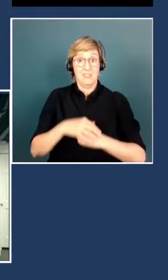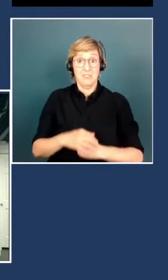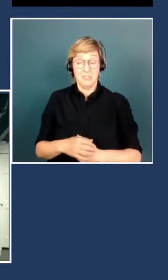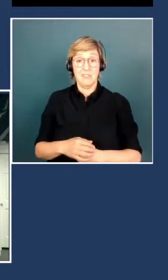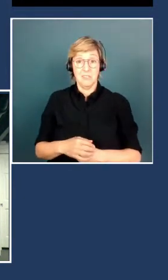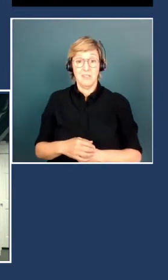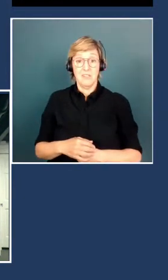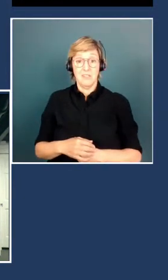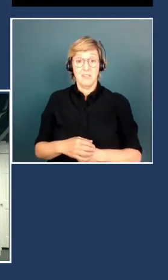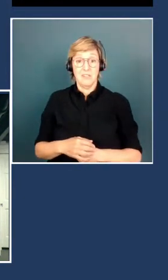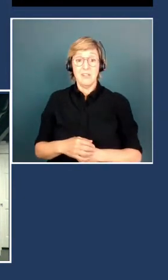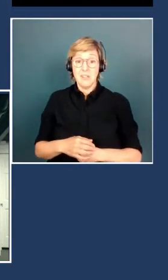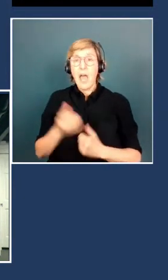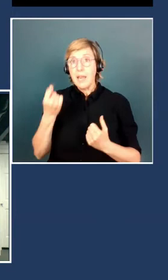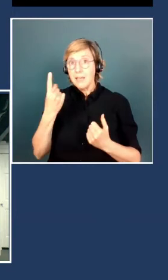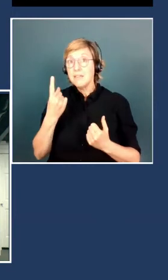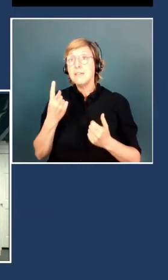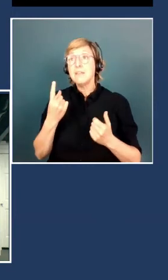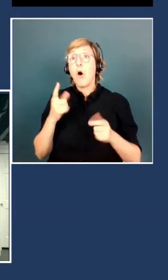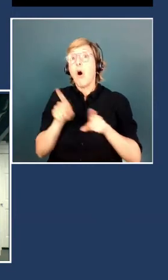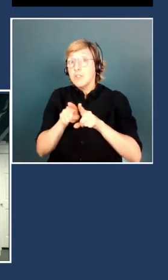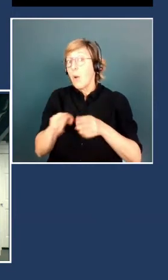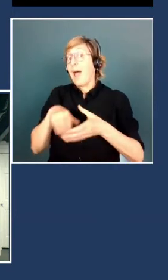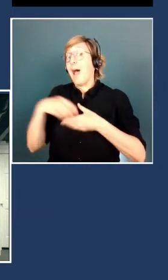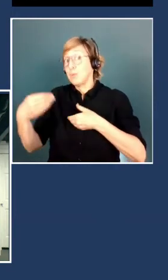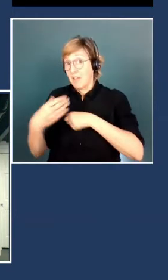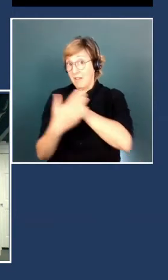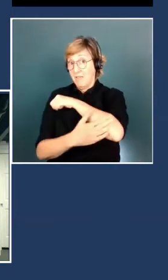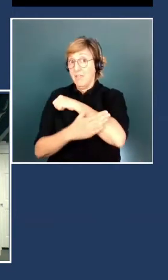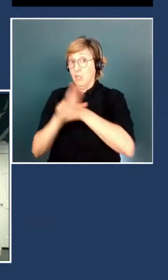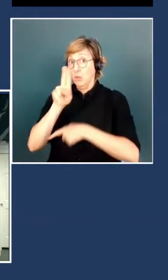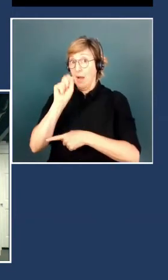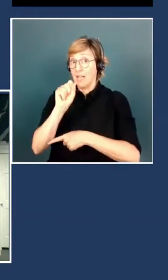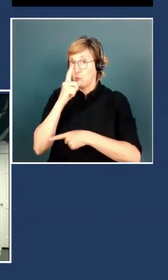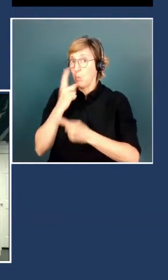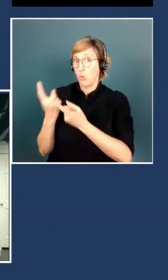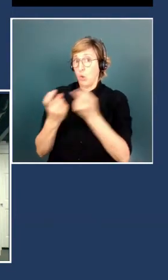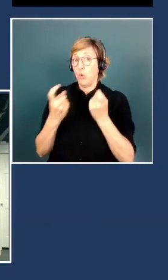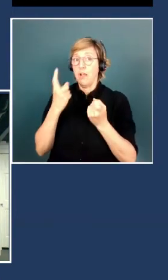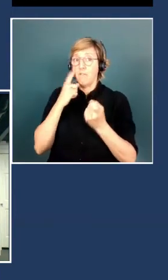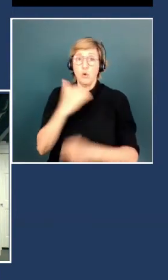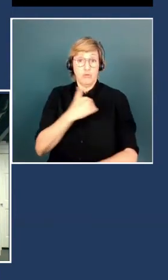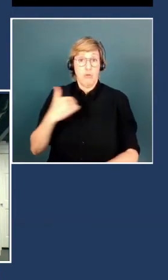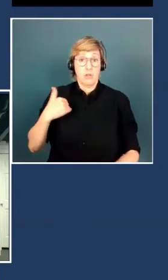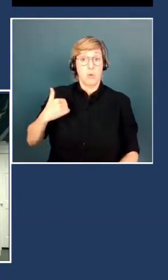And more outside of the US, we are actually recruiting for Toronto as well.